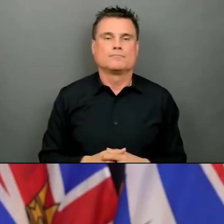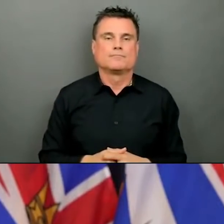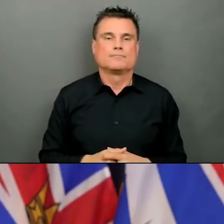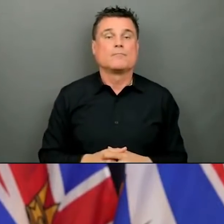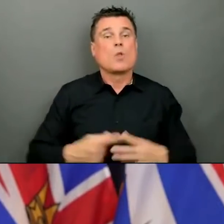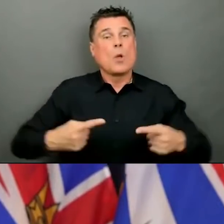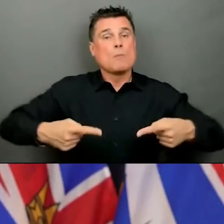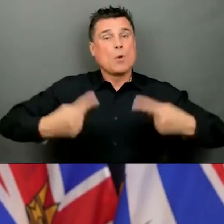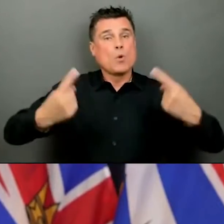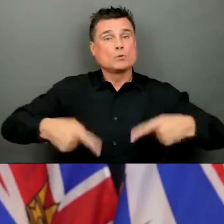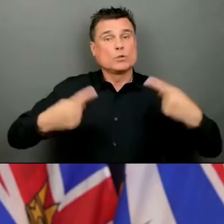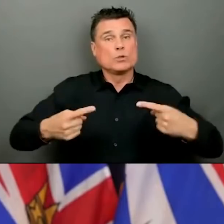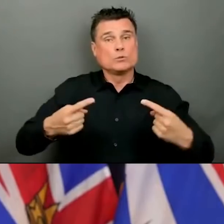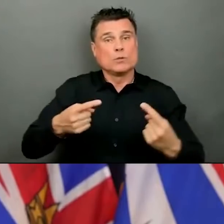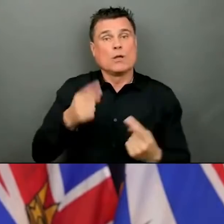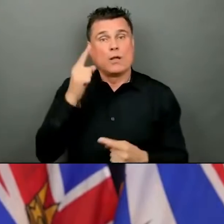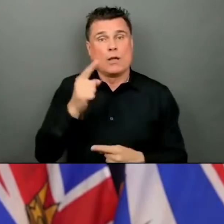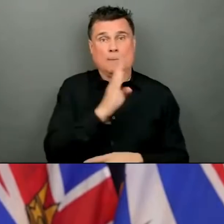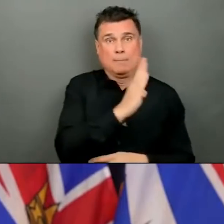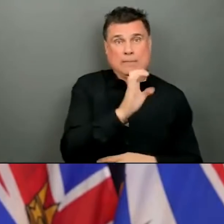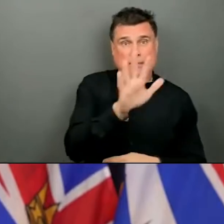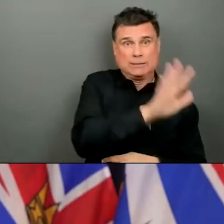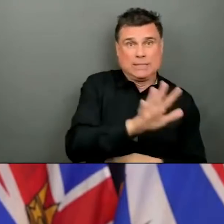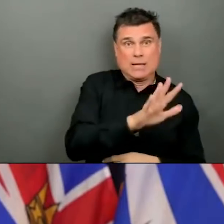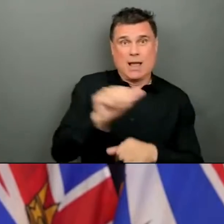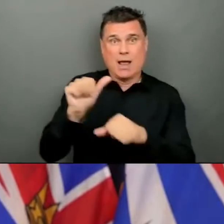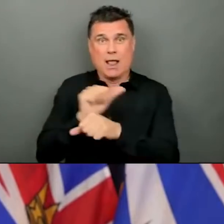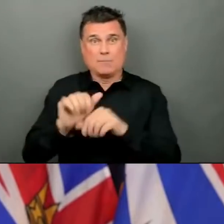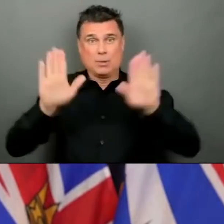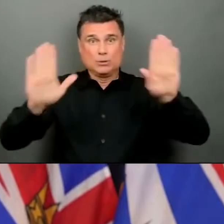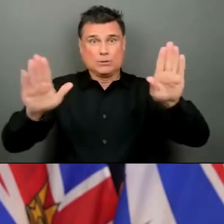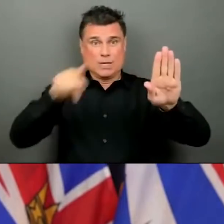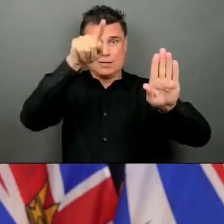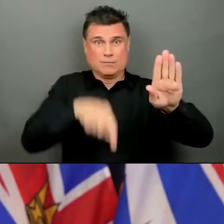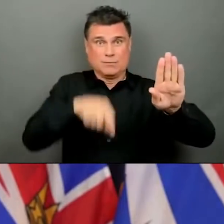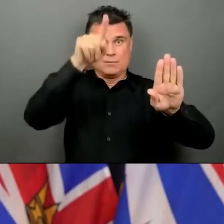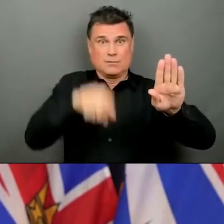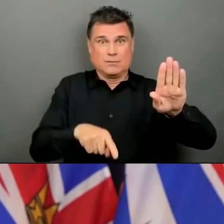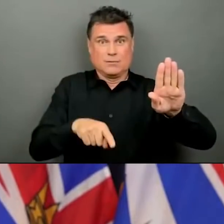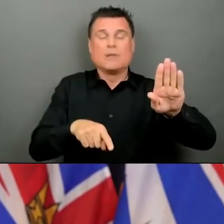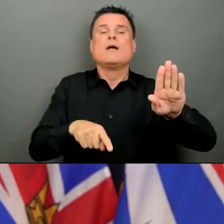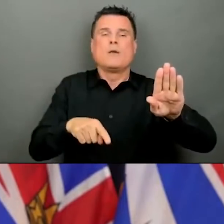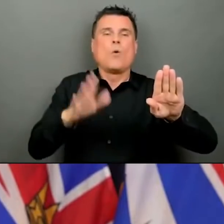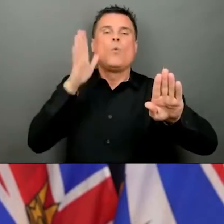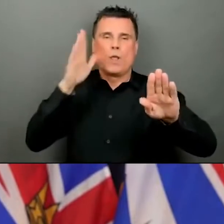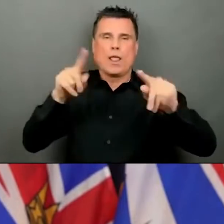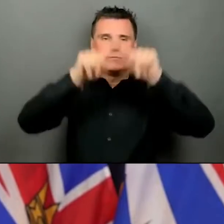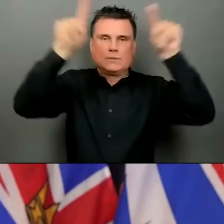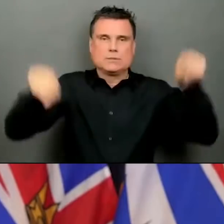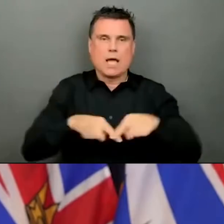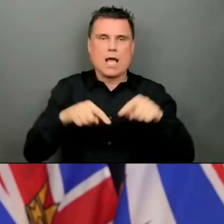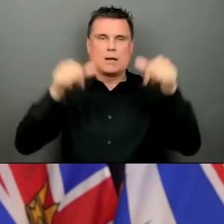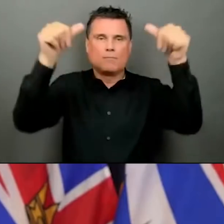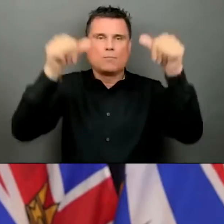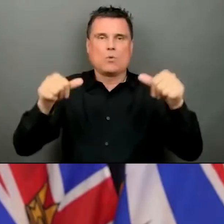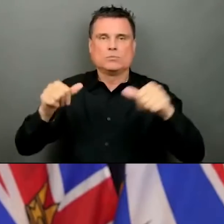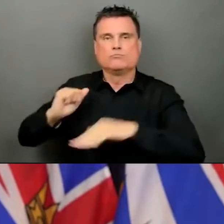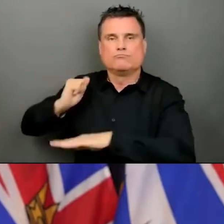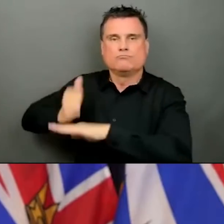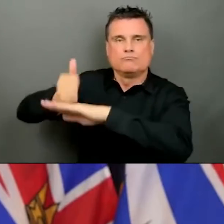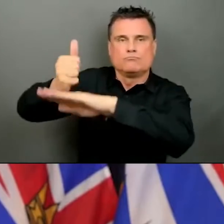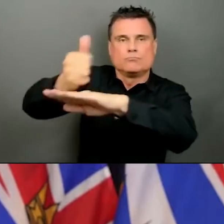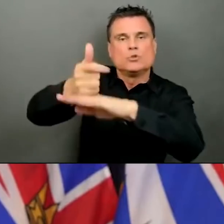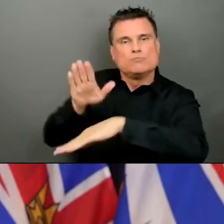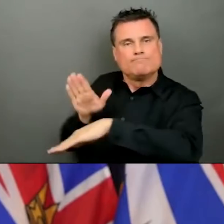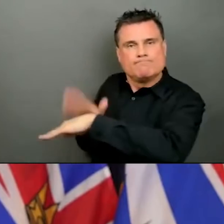Alberta border, reminding our travelers coming from outside the province that unless they're coming for essential business, they should not be here. They should be